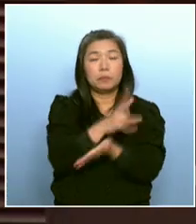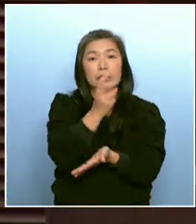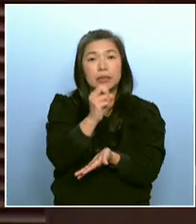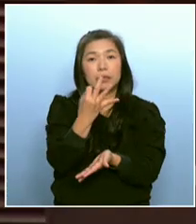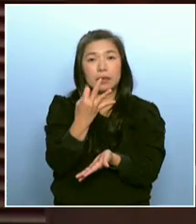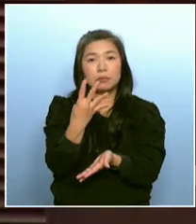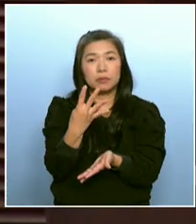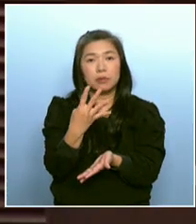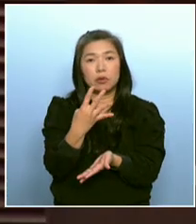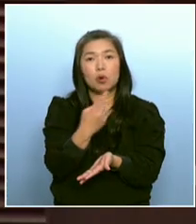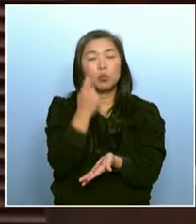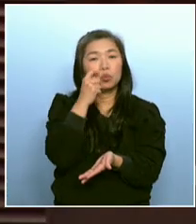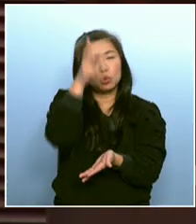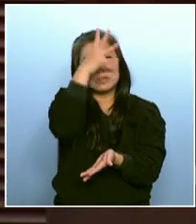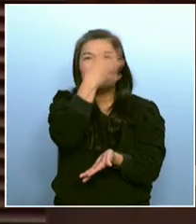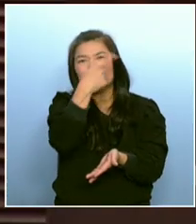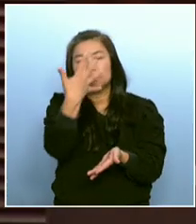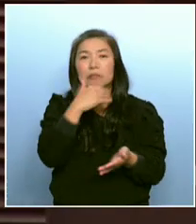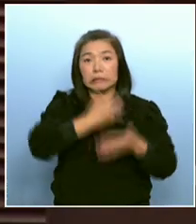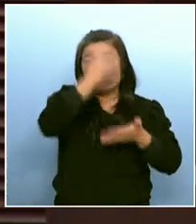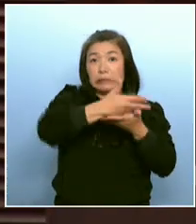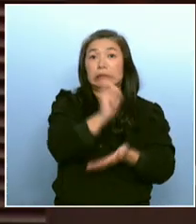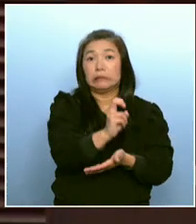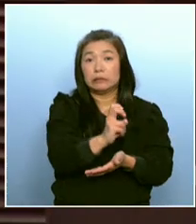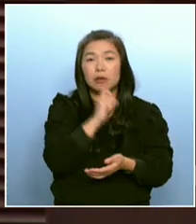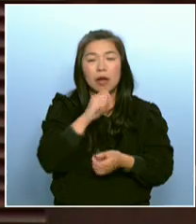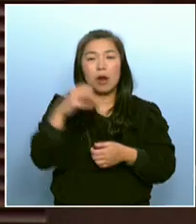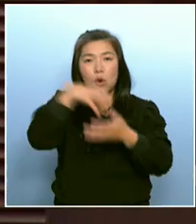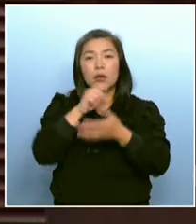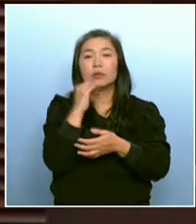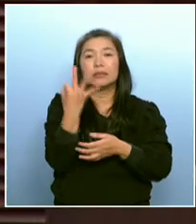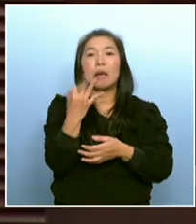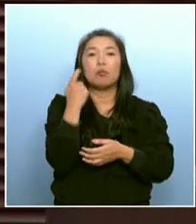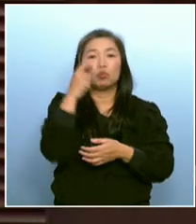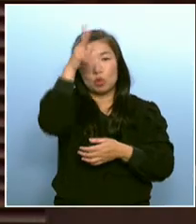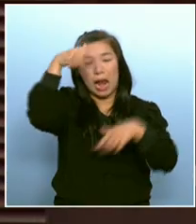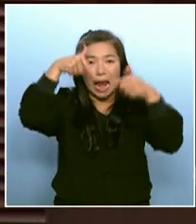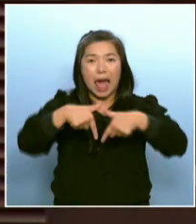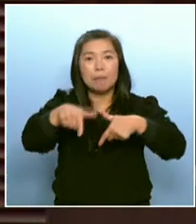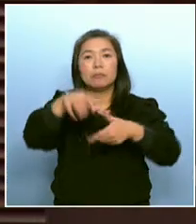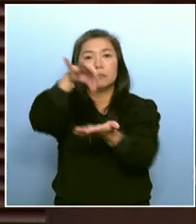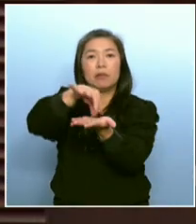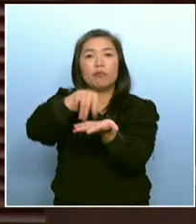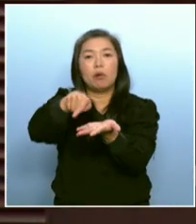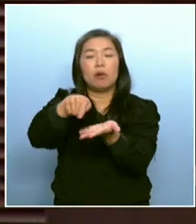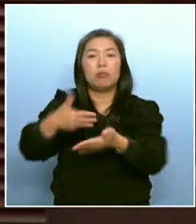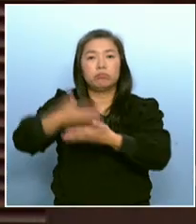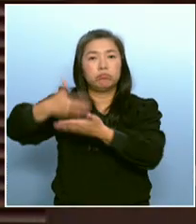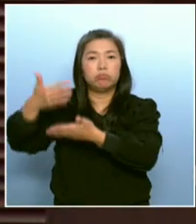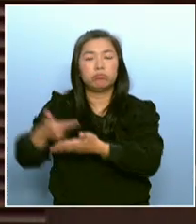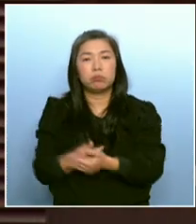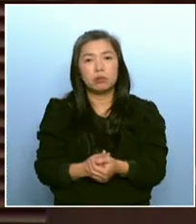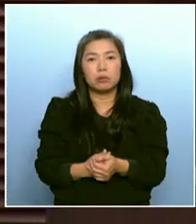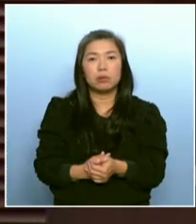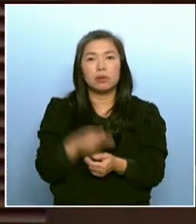From now to 2034, there will be 4 to 5 child care centers to be completed in Kwun Tong, and